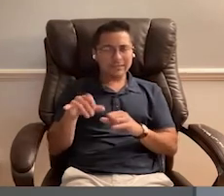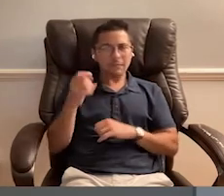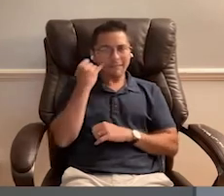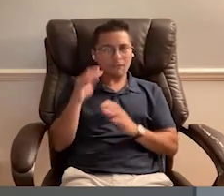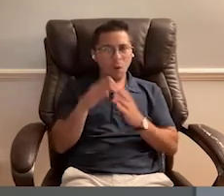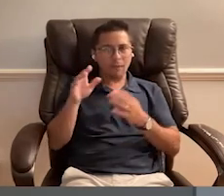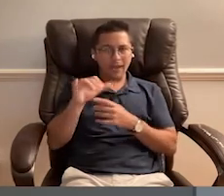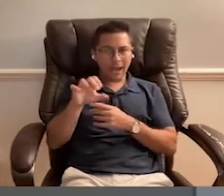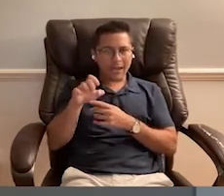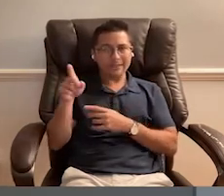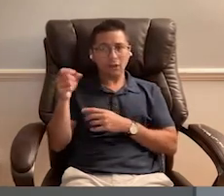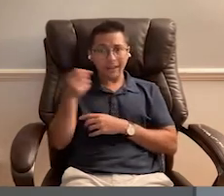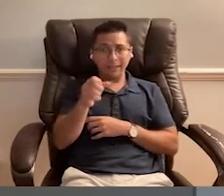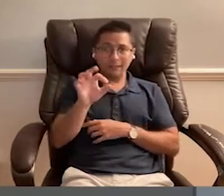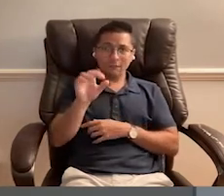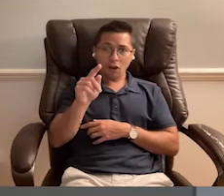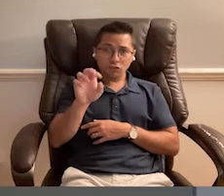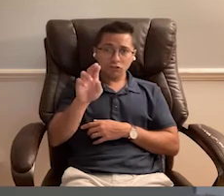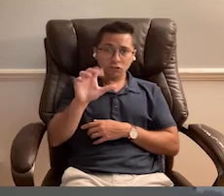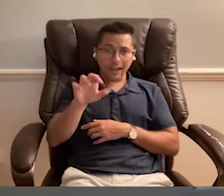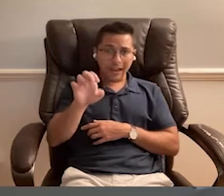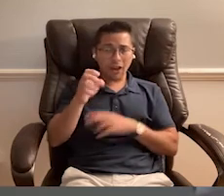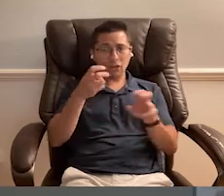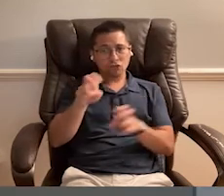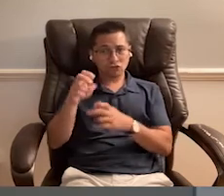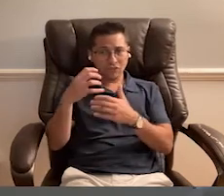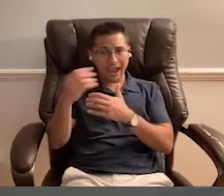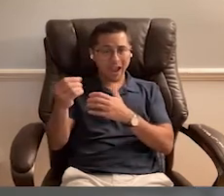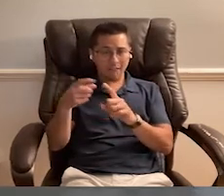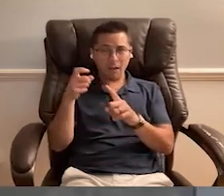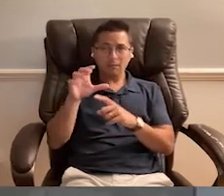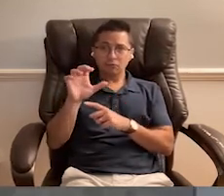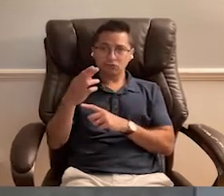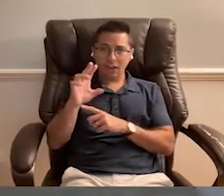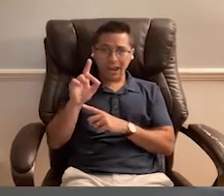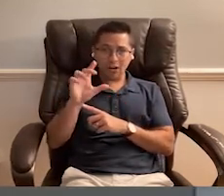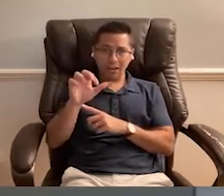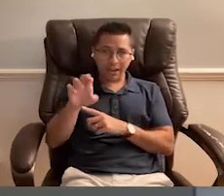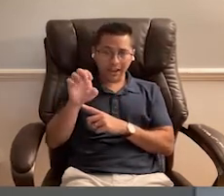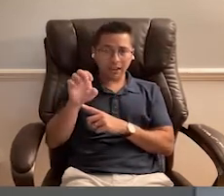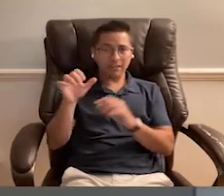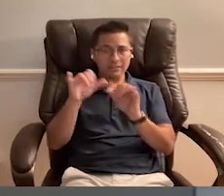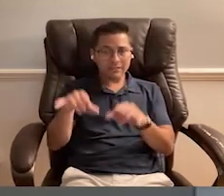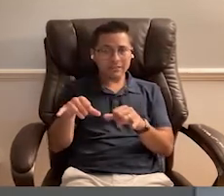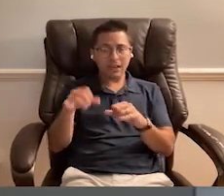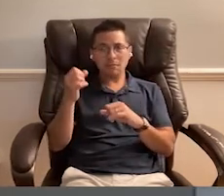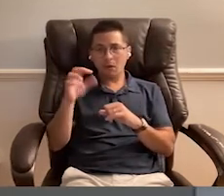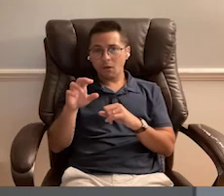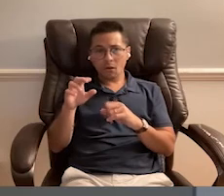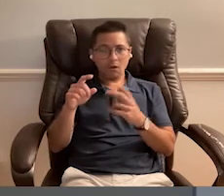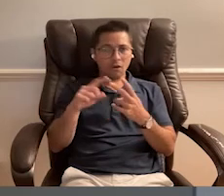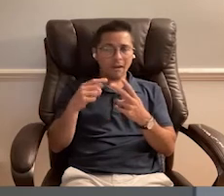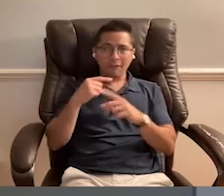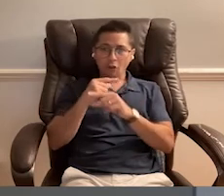DCF system. They have an open case, and they're either in foster care and they're transitioning out of the child welfare foster care